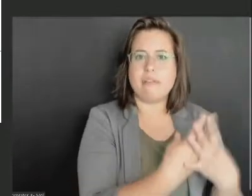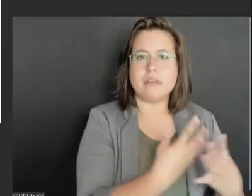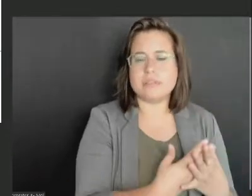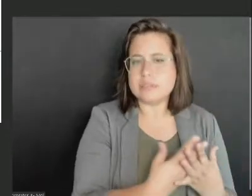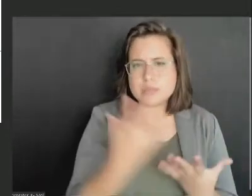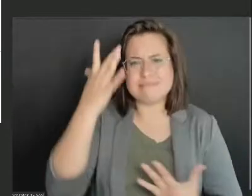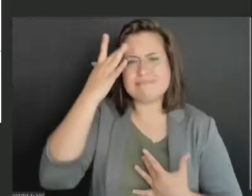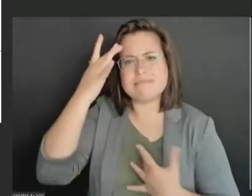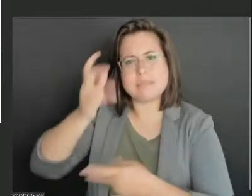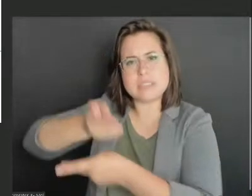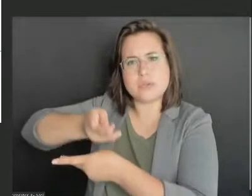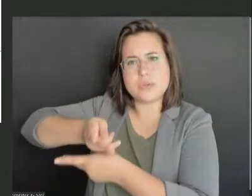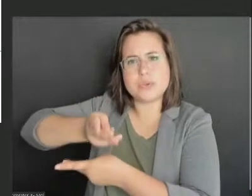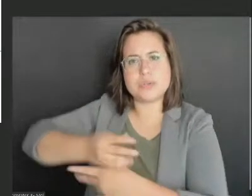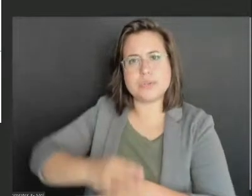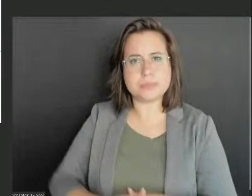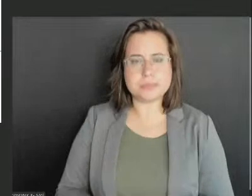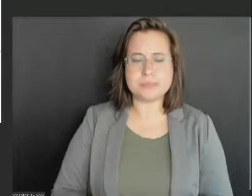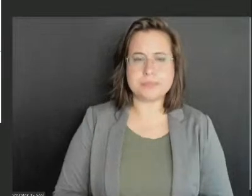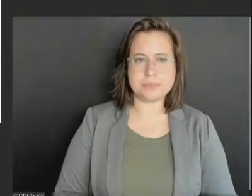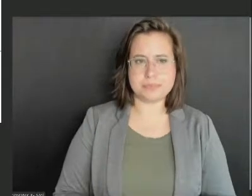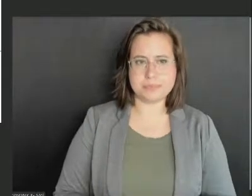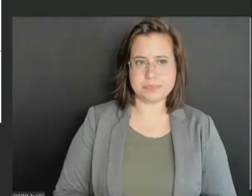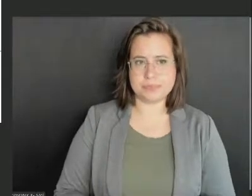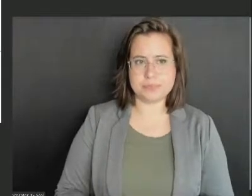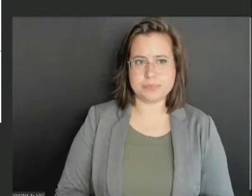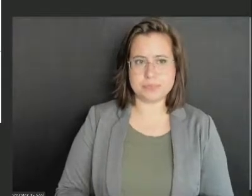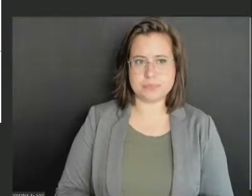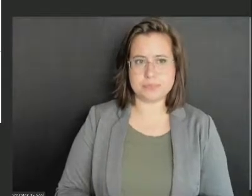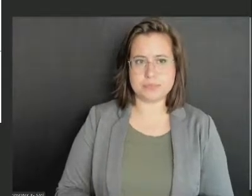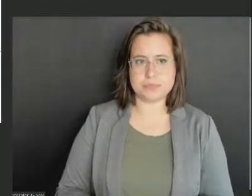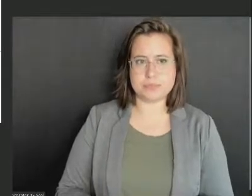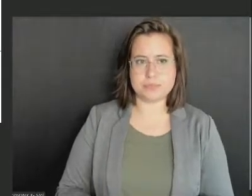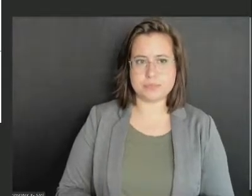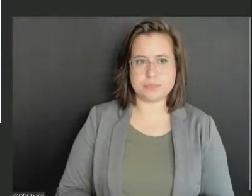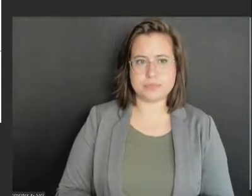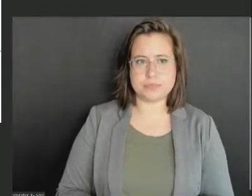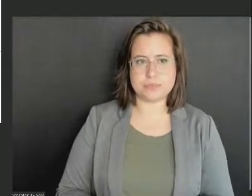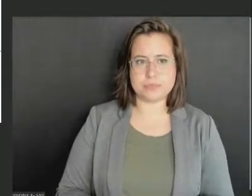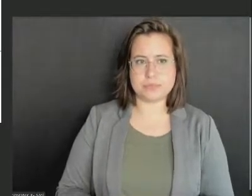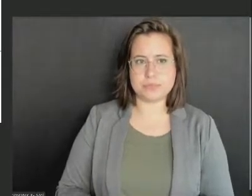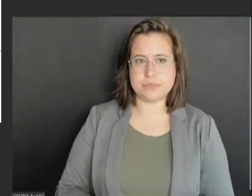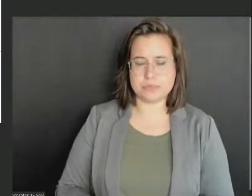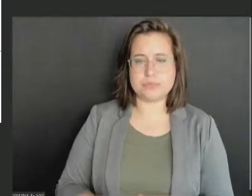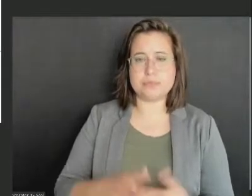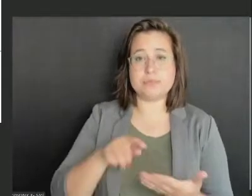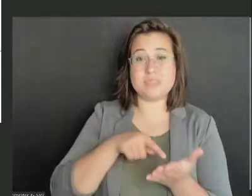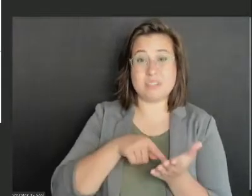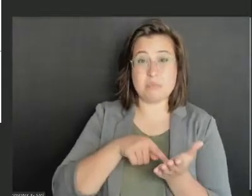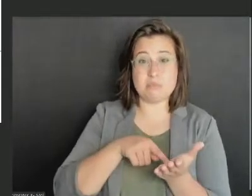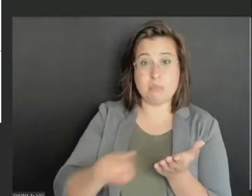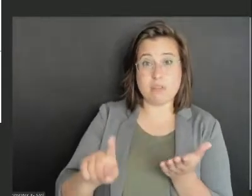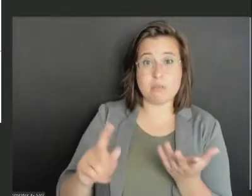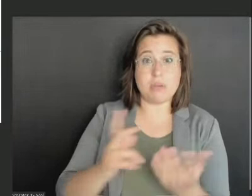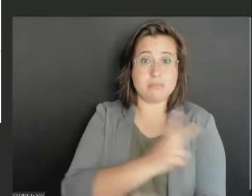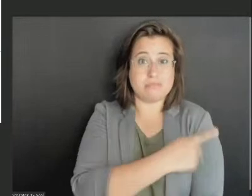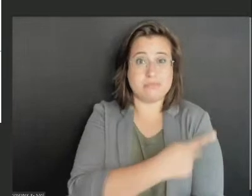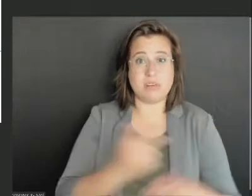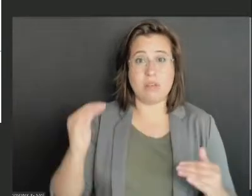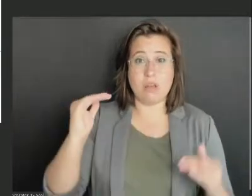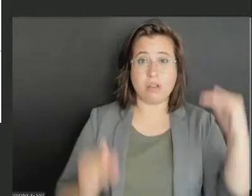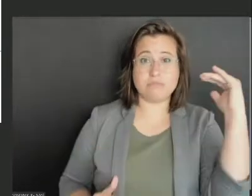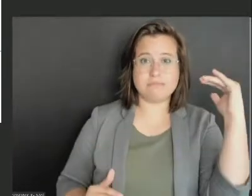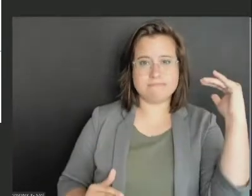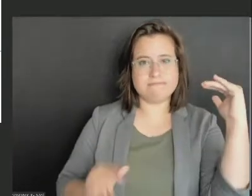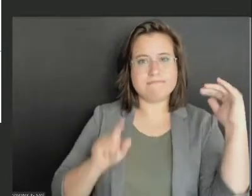Payment rate variation between Medicare and Medicaid must be addressed. The low payments providers receive for Medicare